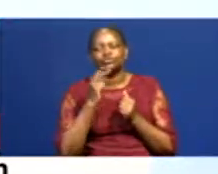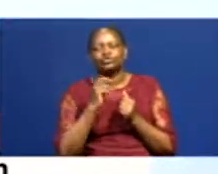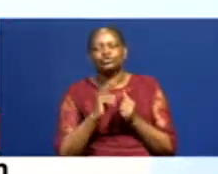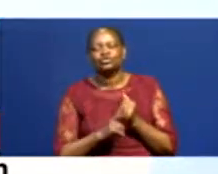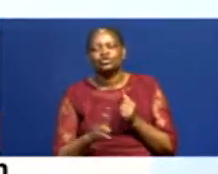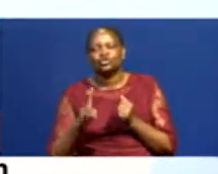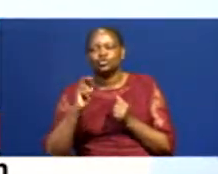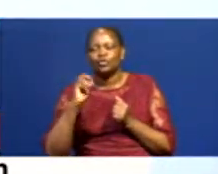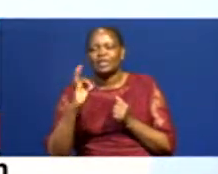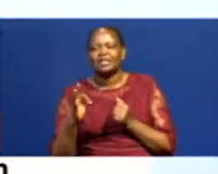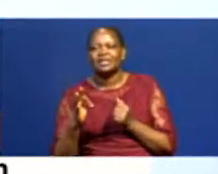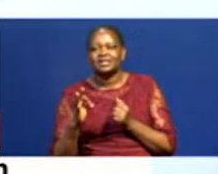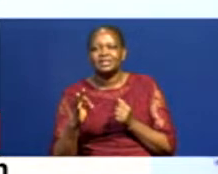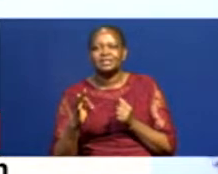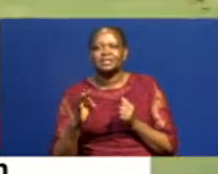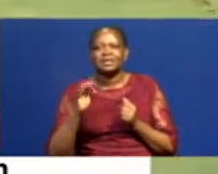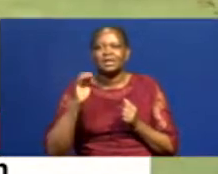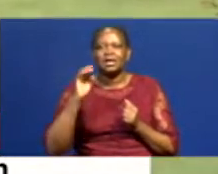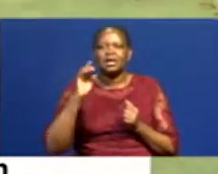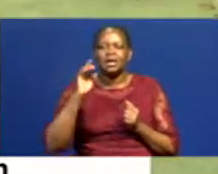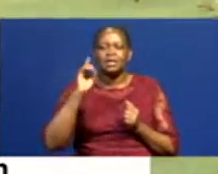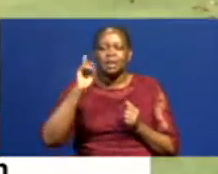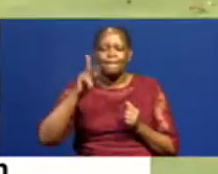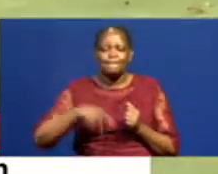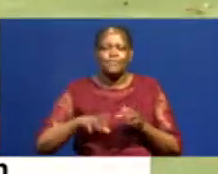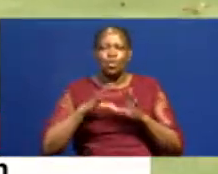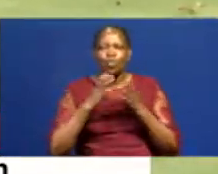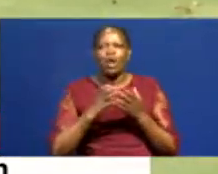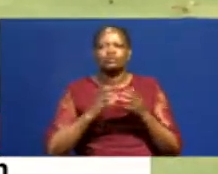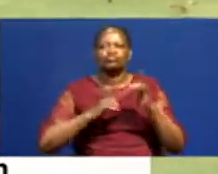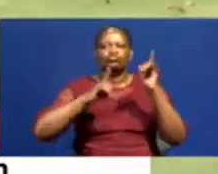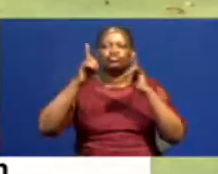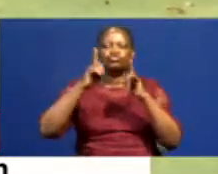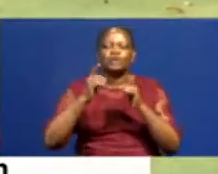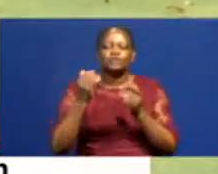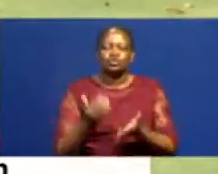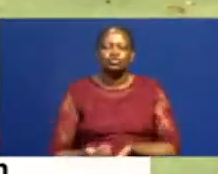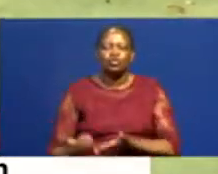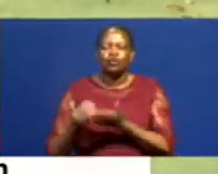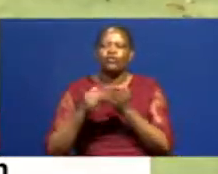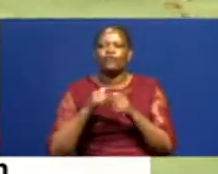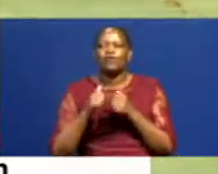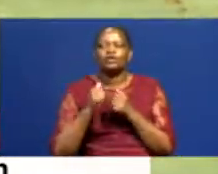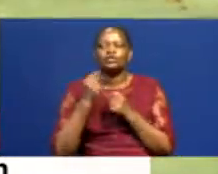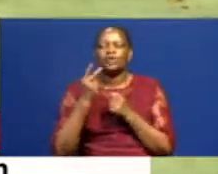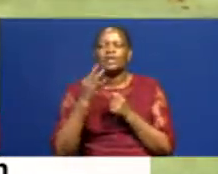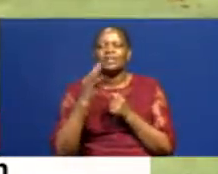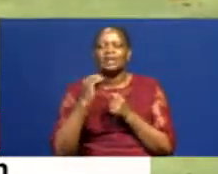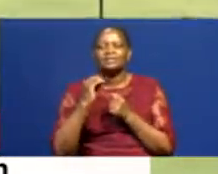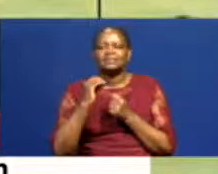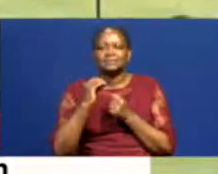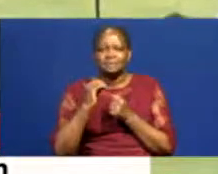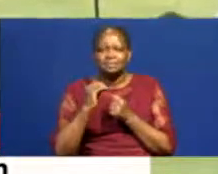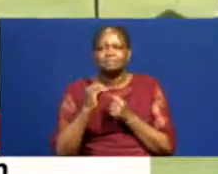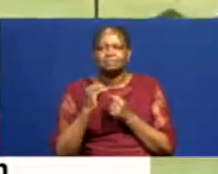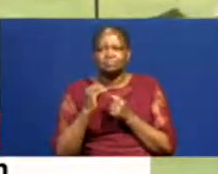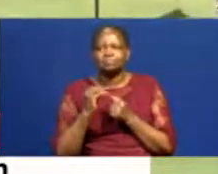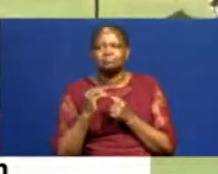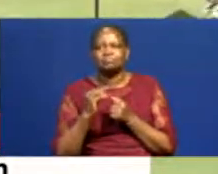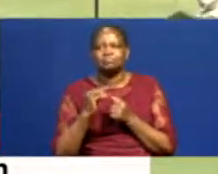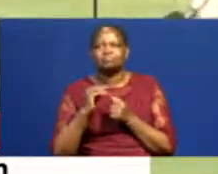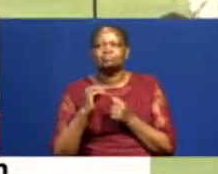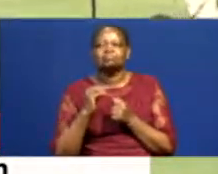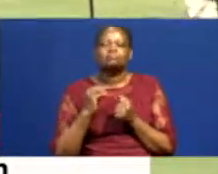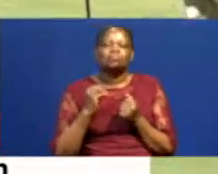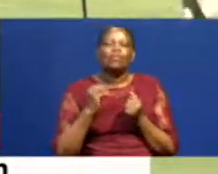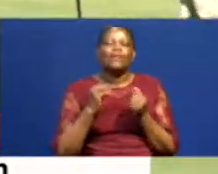2022-2023 DP World Tour season, DP World's container has now collected over 230 golf balls, redistributing them and